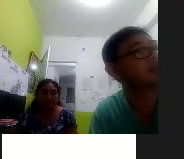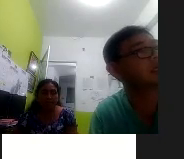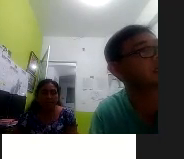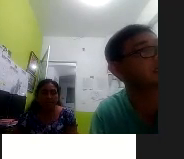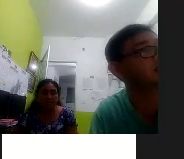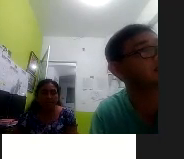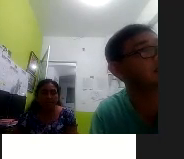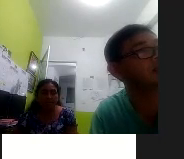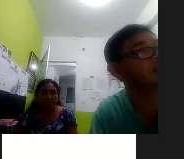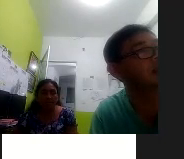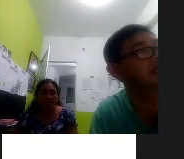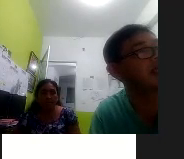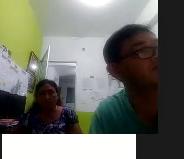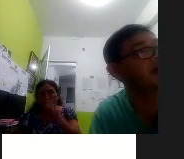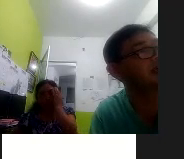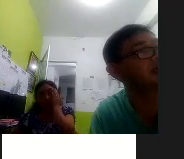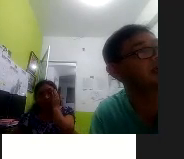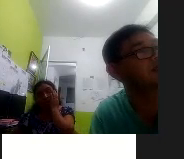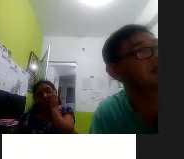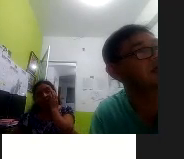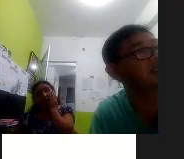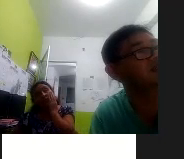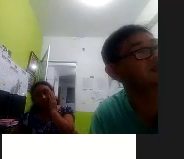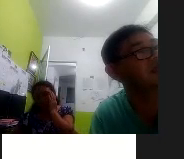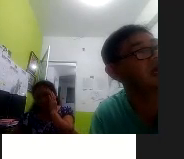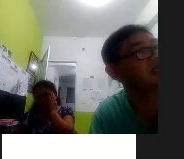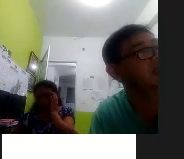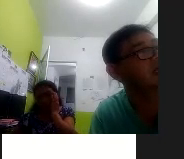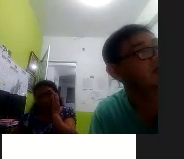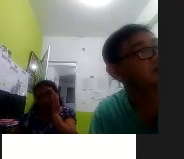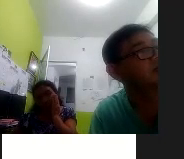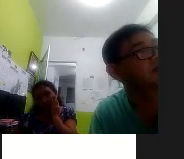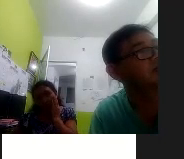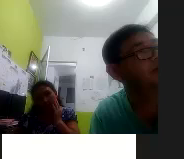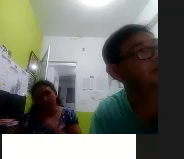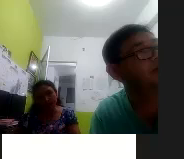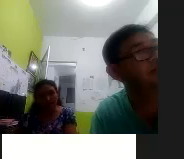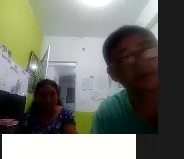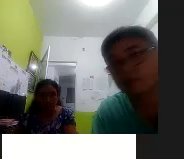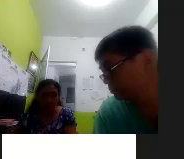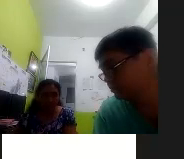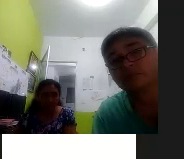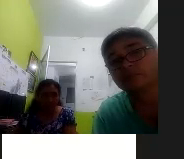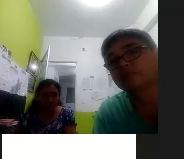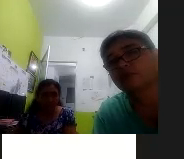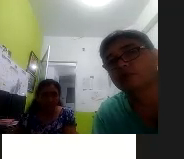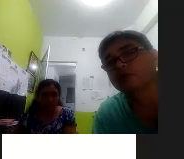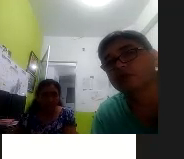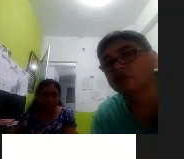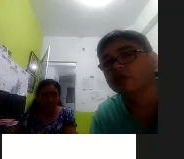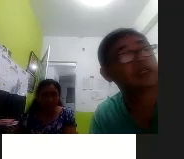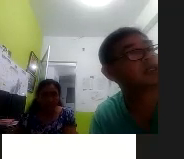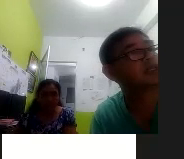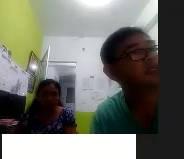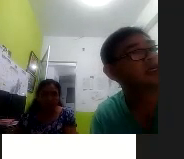Ishbut. No, I can't find a translation for that. En San Juan hay.